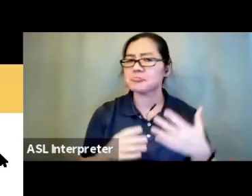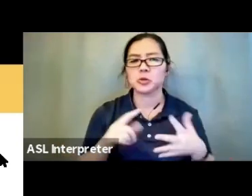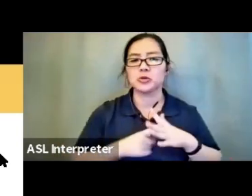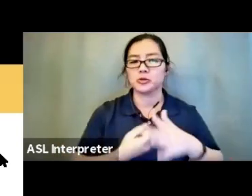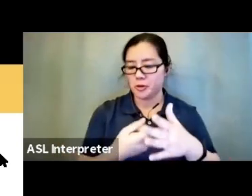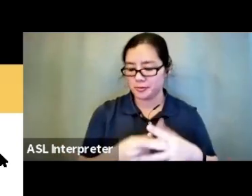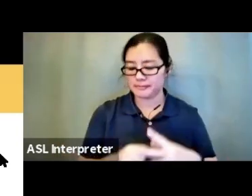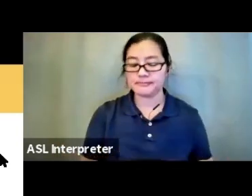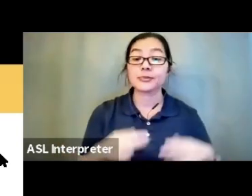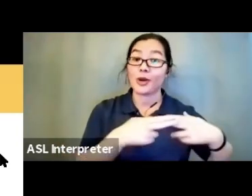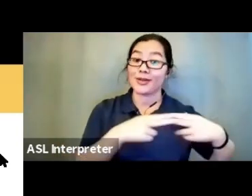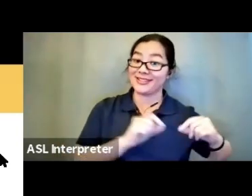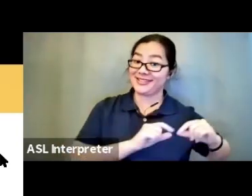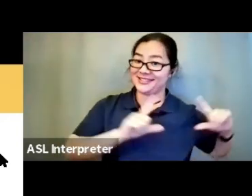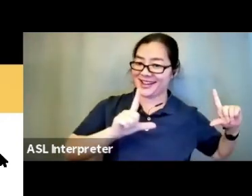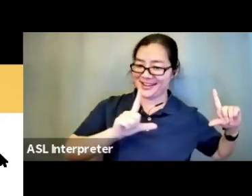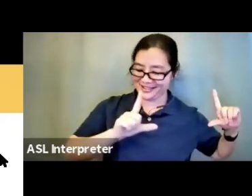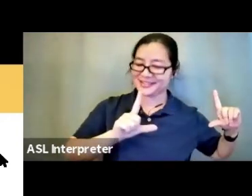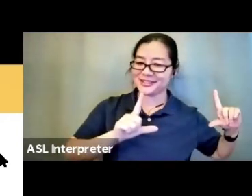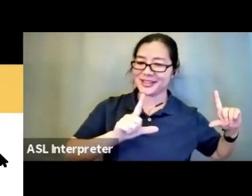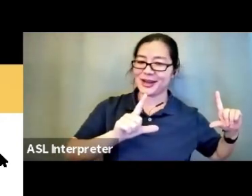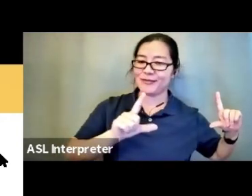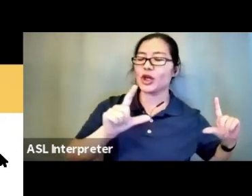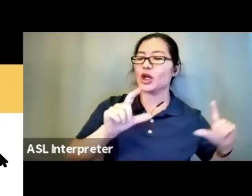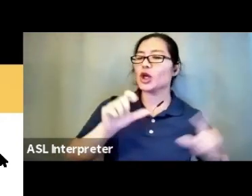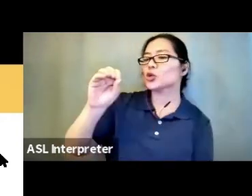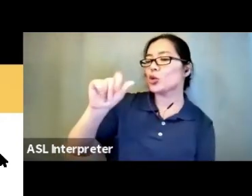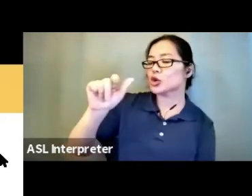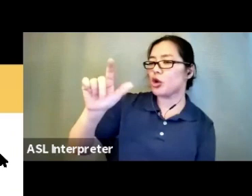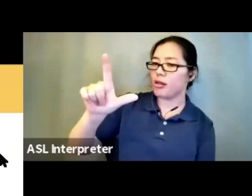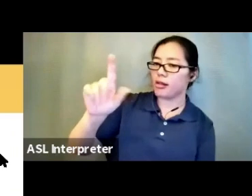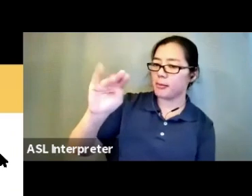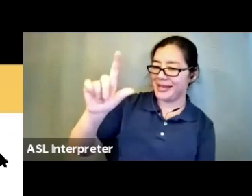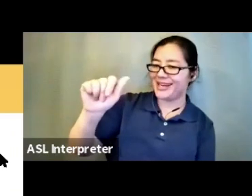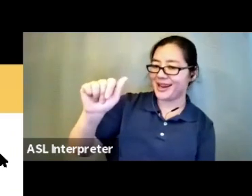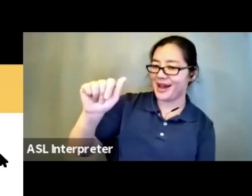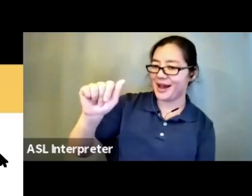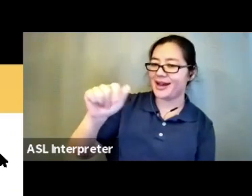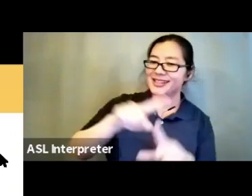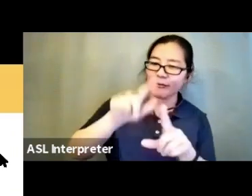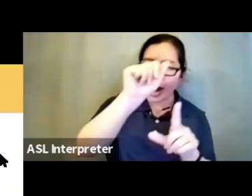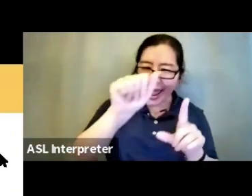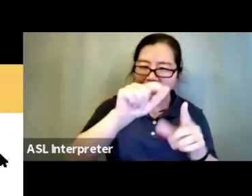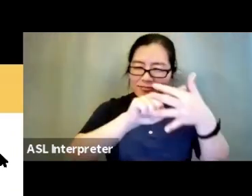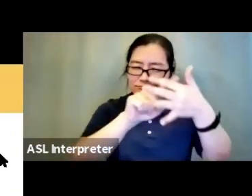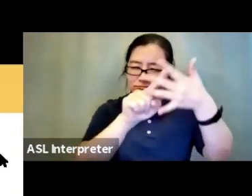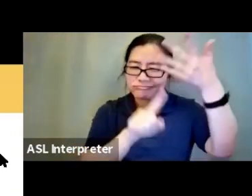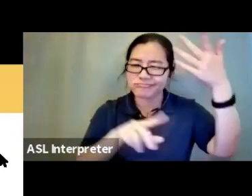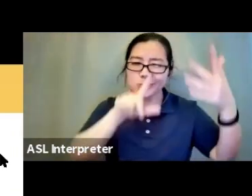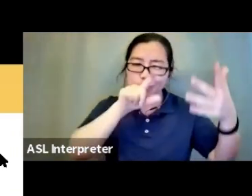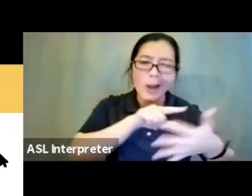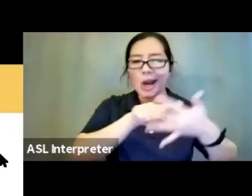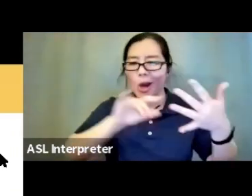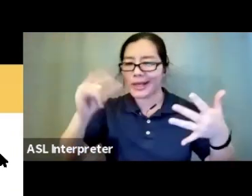On this slide, we have the social media handles, which we've sent out in advance. We encourage you to join the conversation